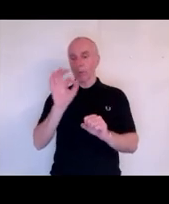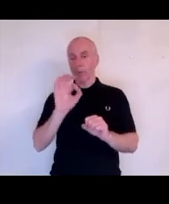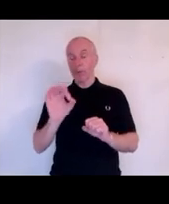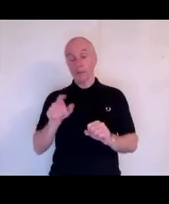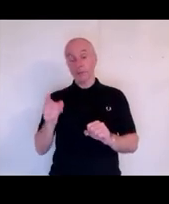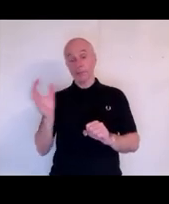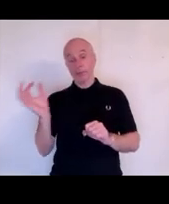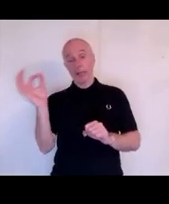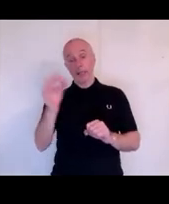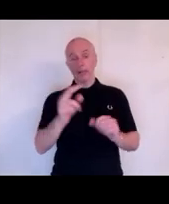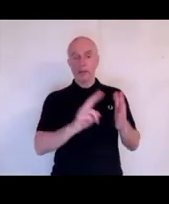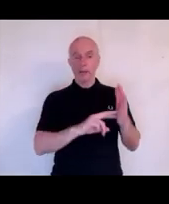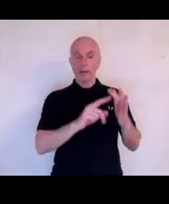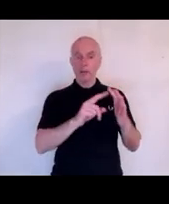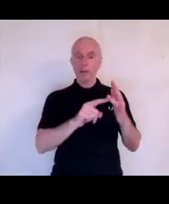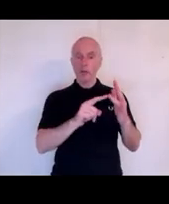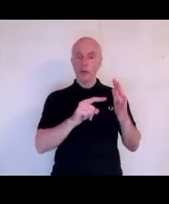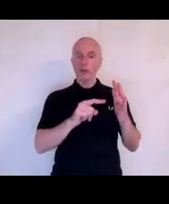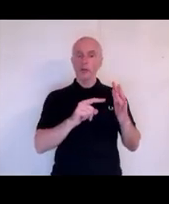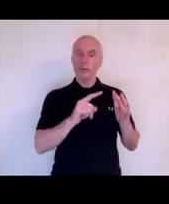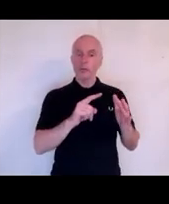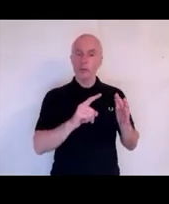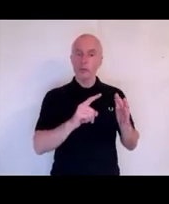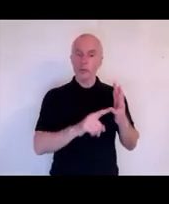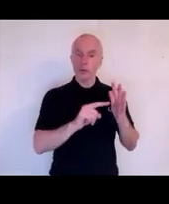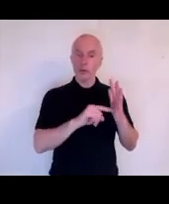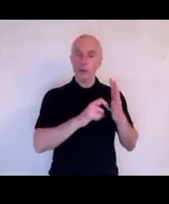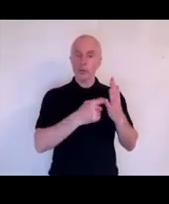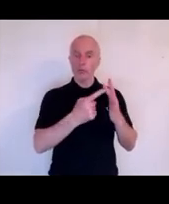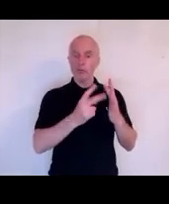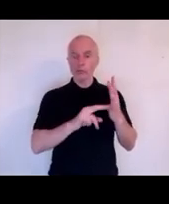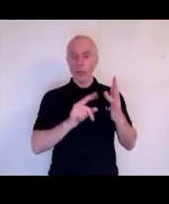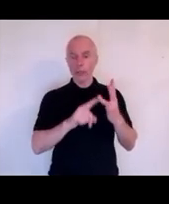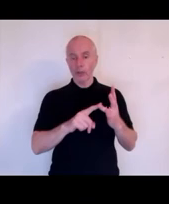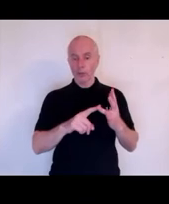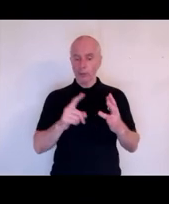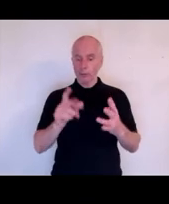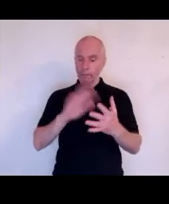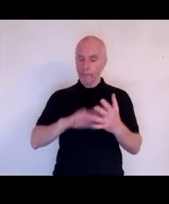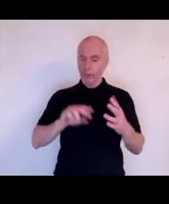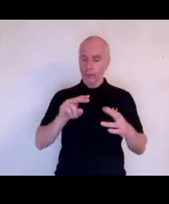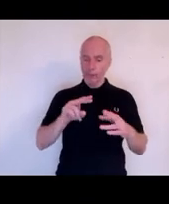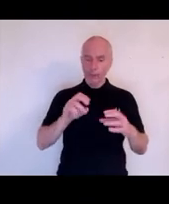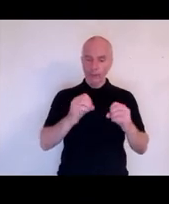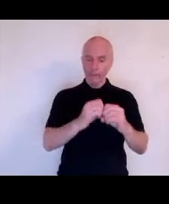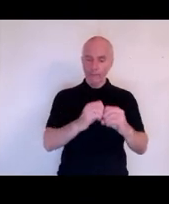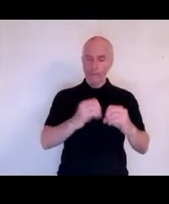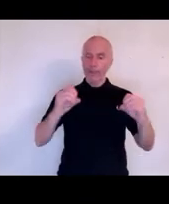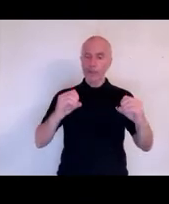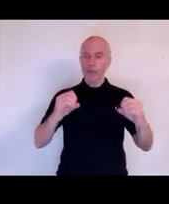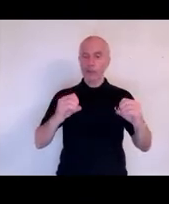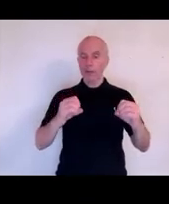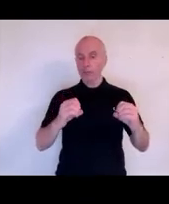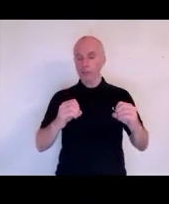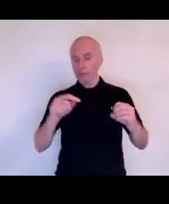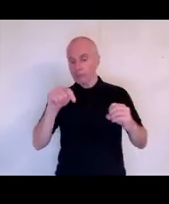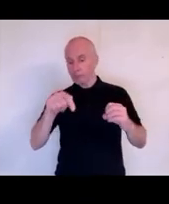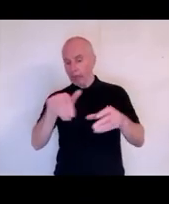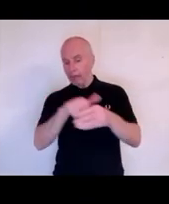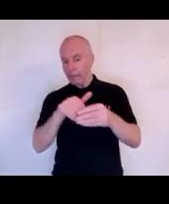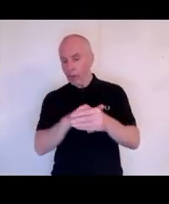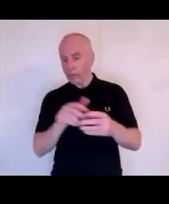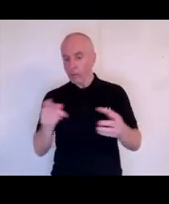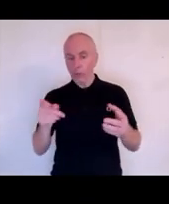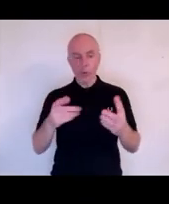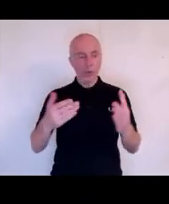neutrinos released from the fission reaction play any part in the reaction? Or do they just go straight through the reactor walls to join